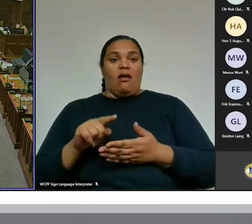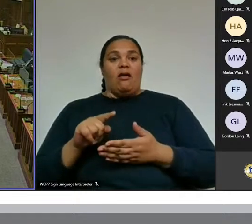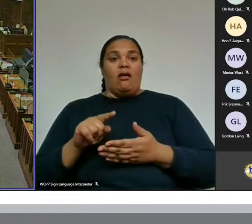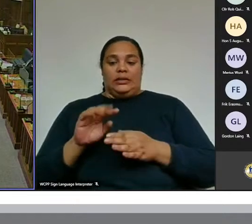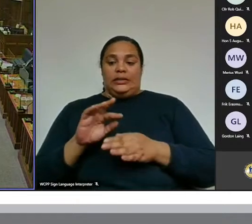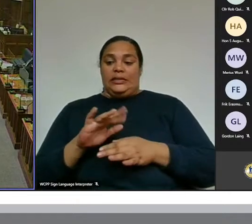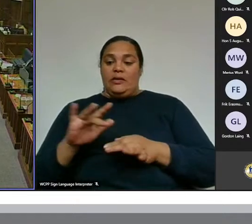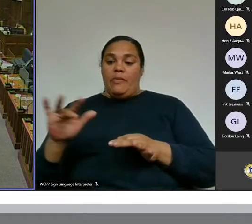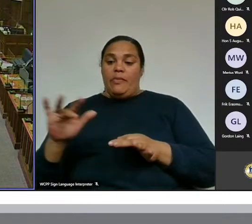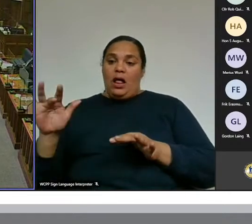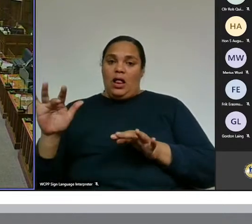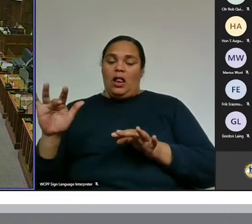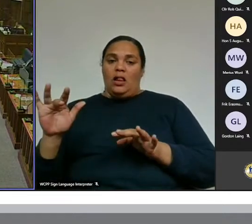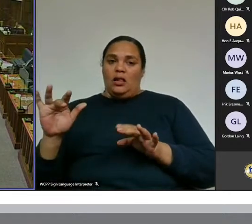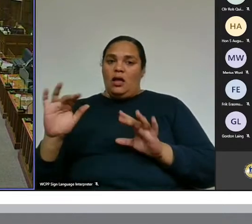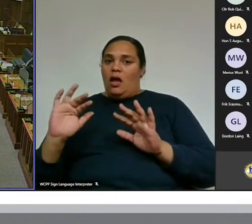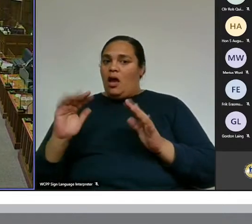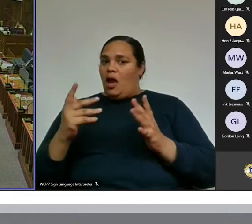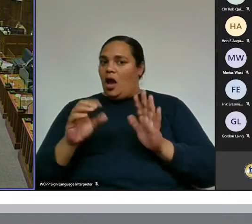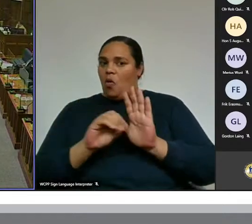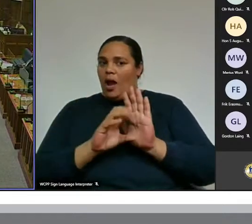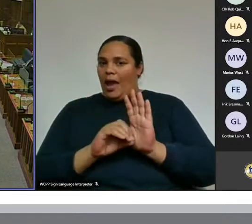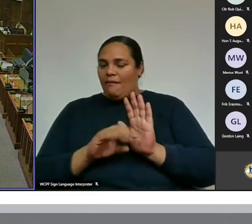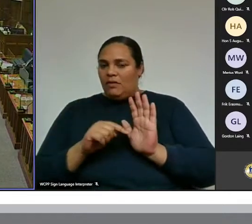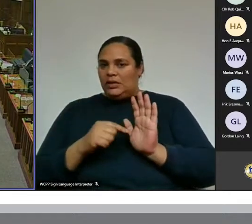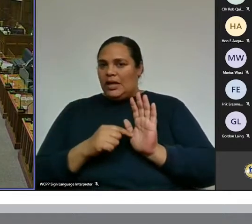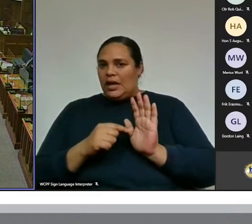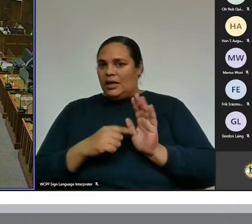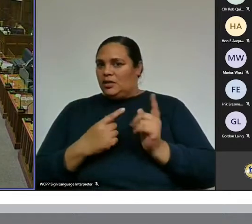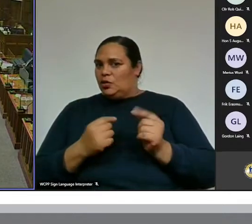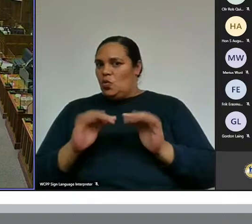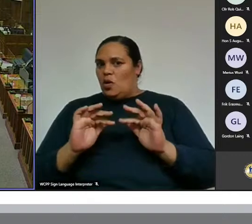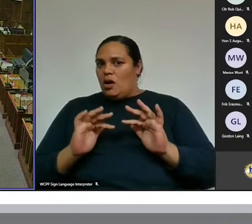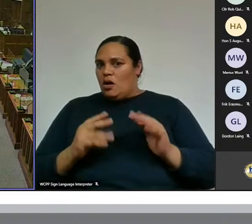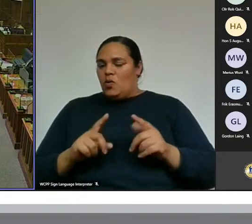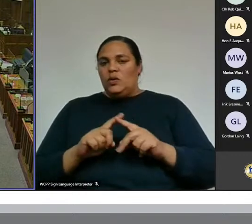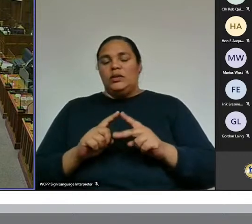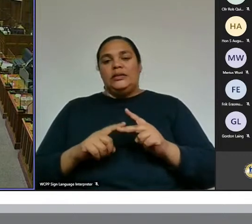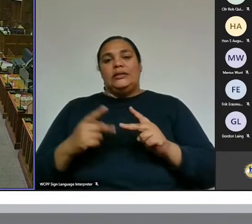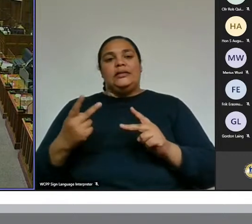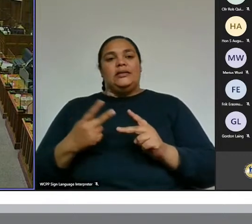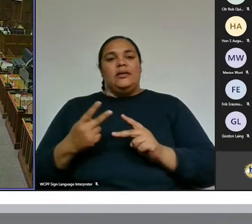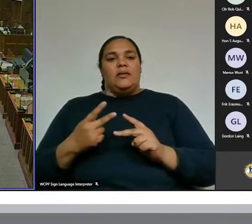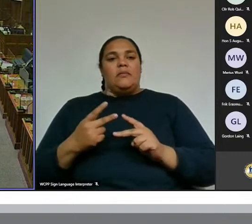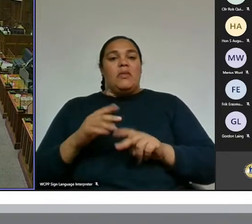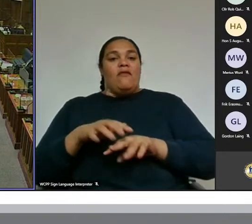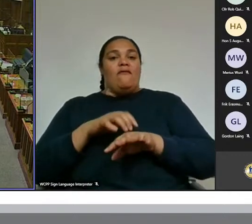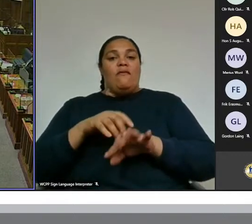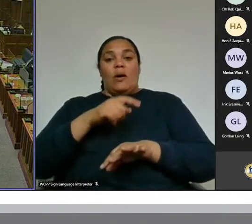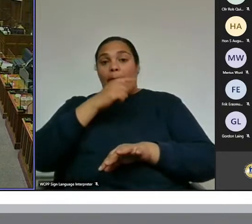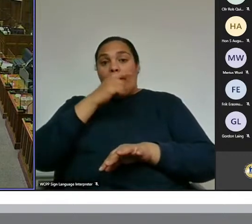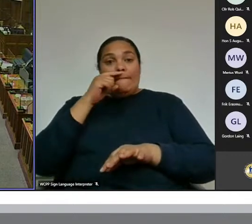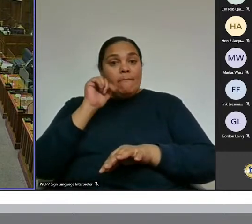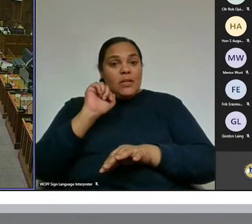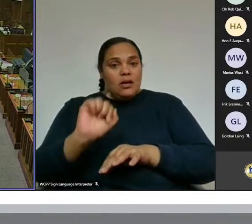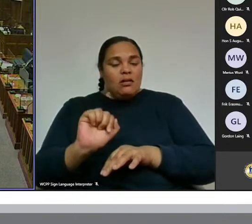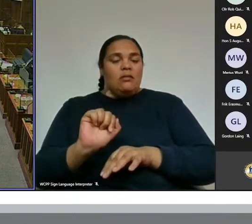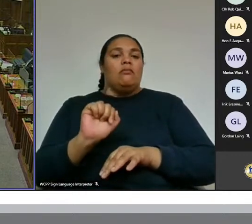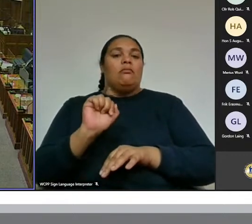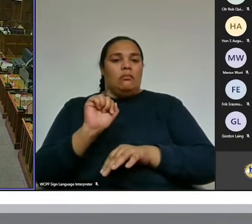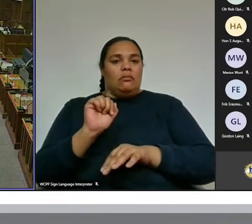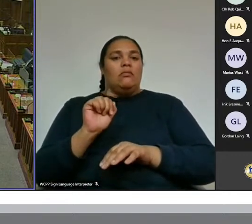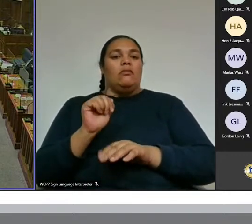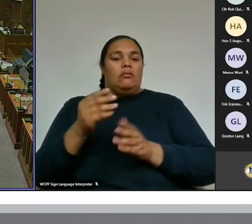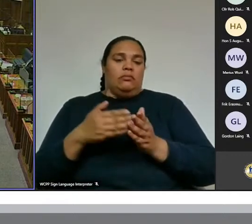out how advertising is dealt with, and farm names are actually